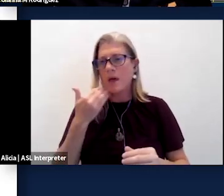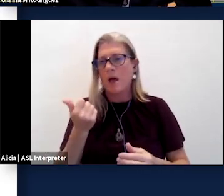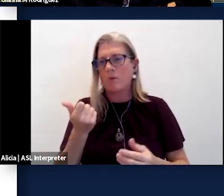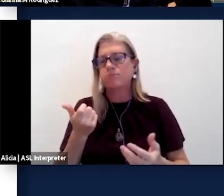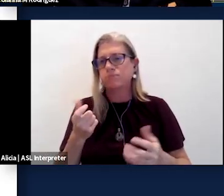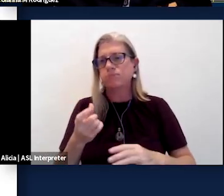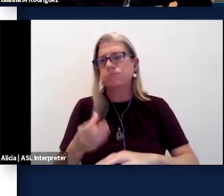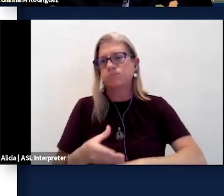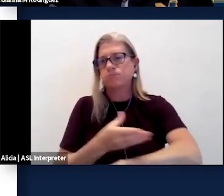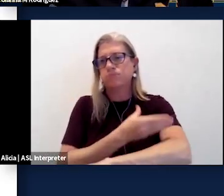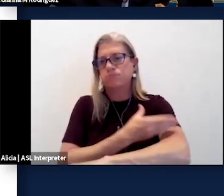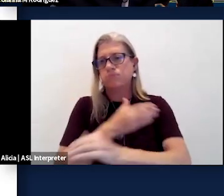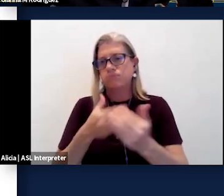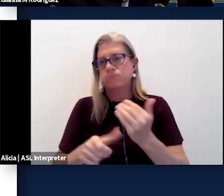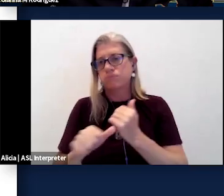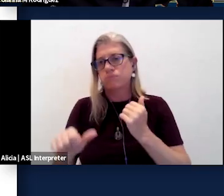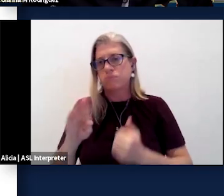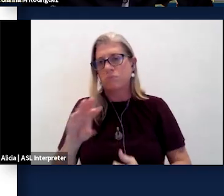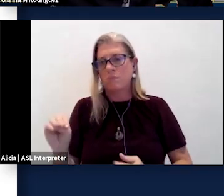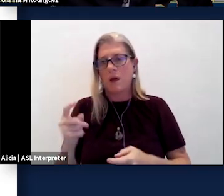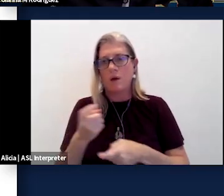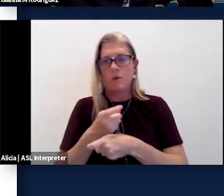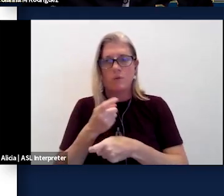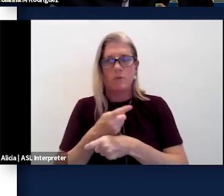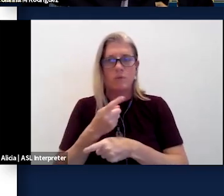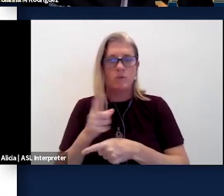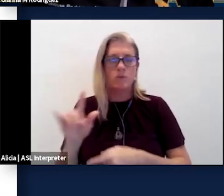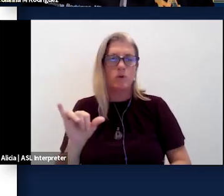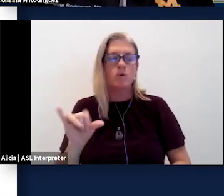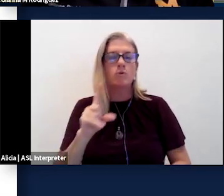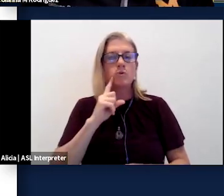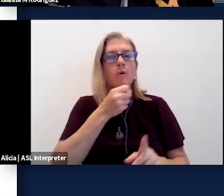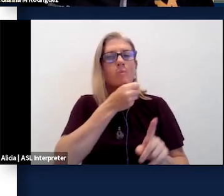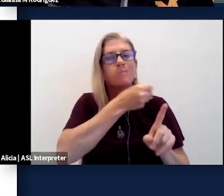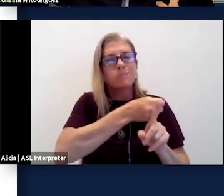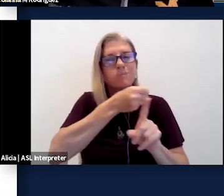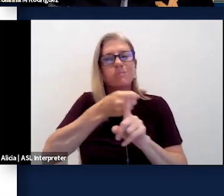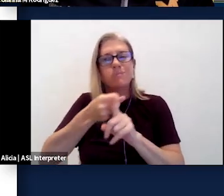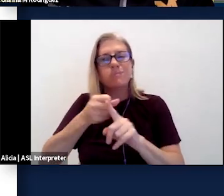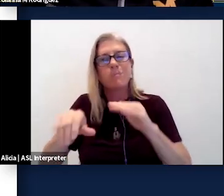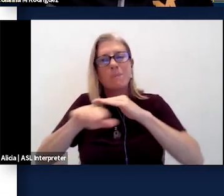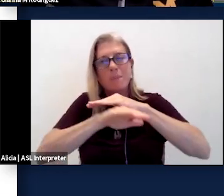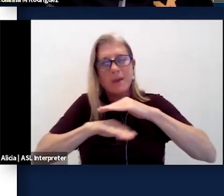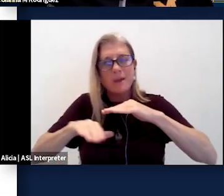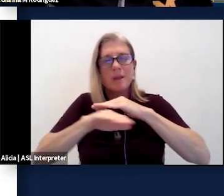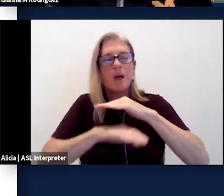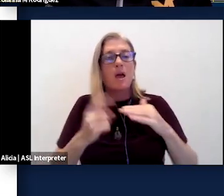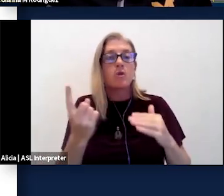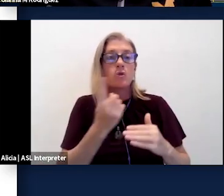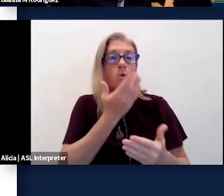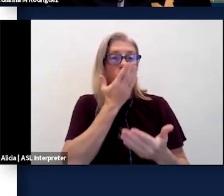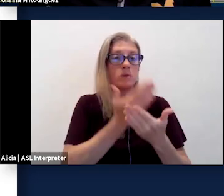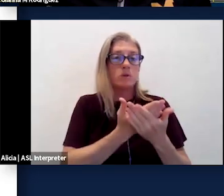outcomes for the bowels. So hitting the basics, okay. I think it's always good. I